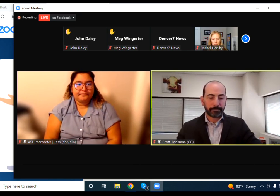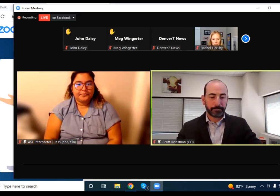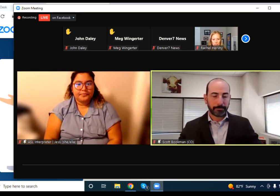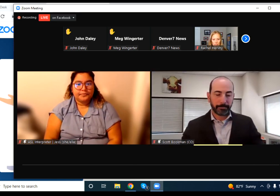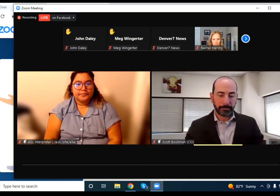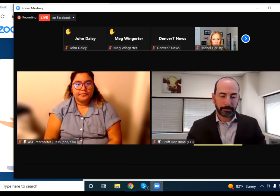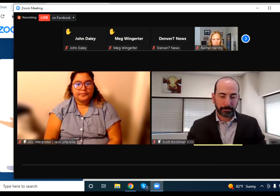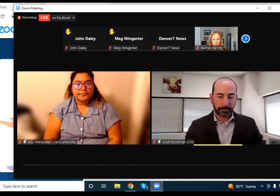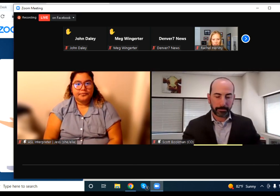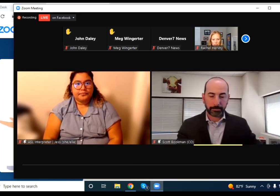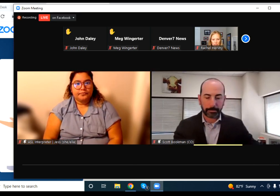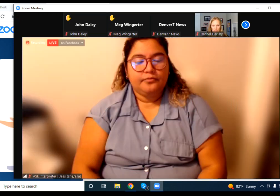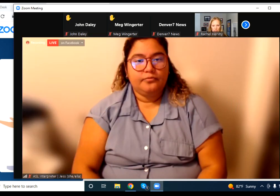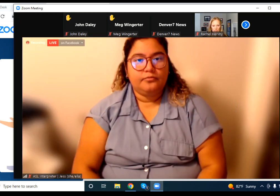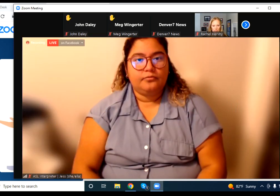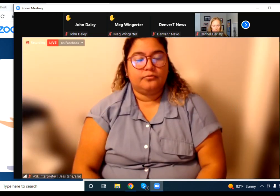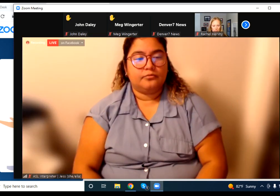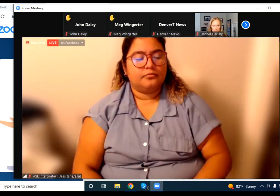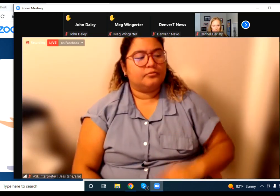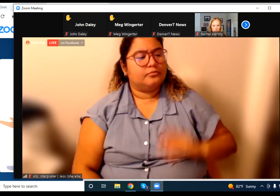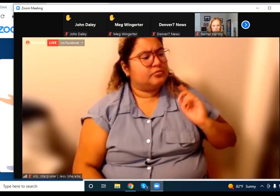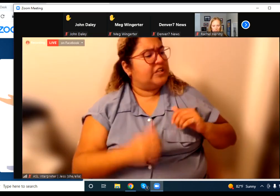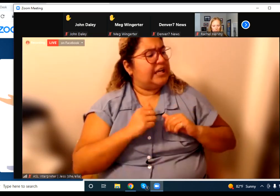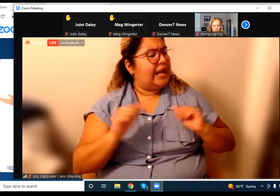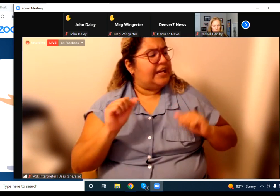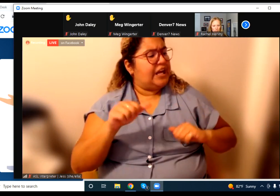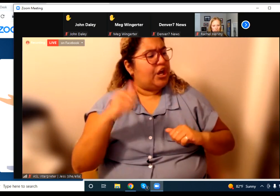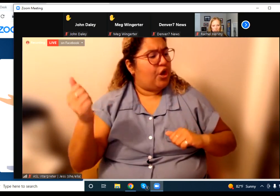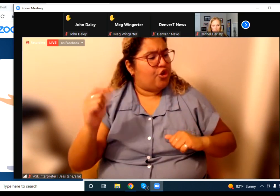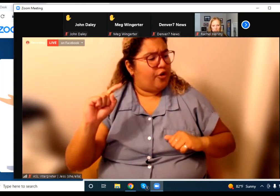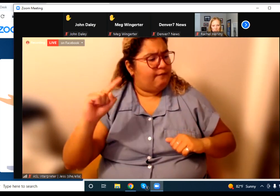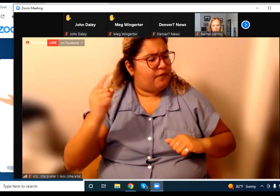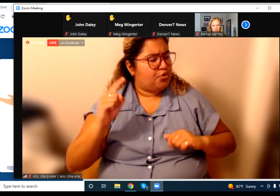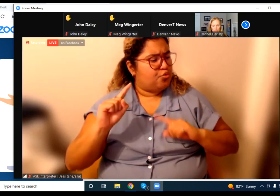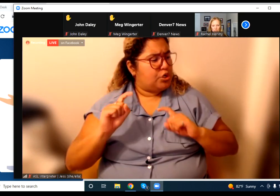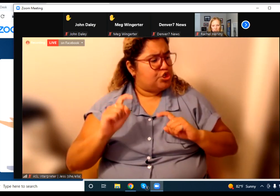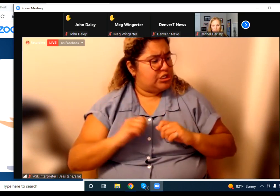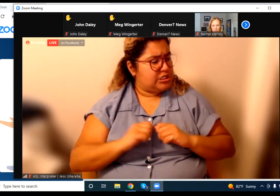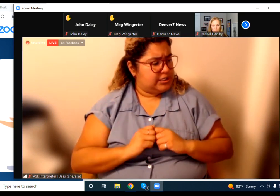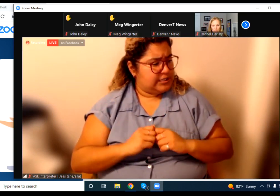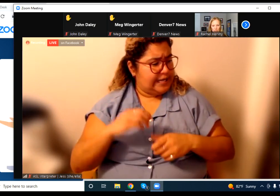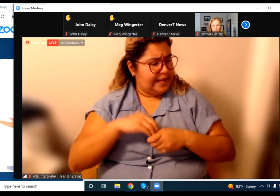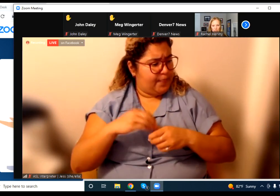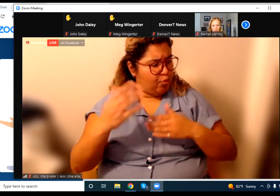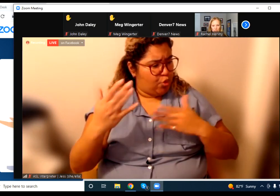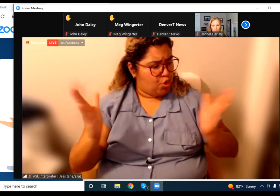All right, do we have any other first questions in the room?